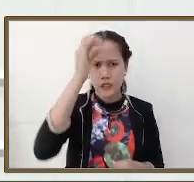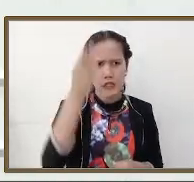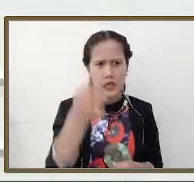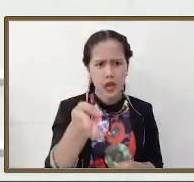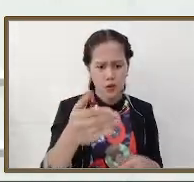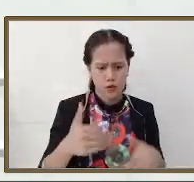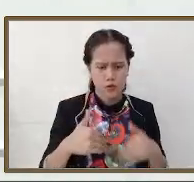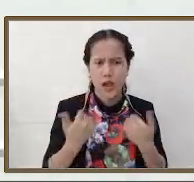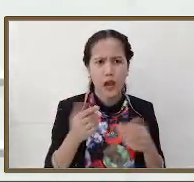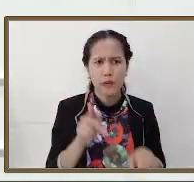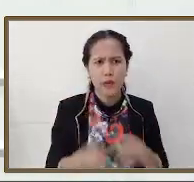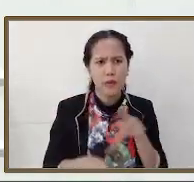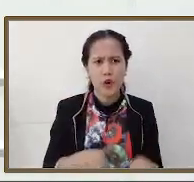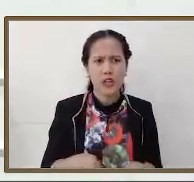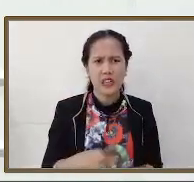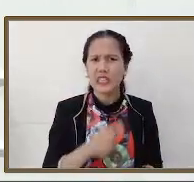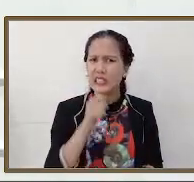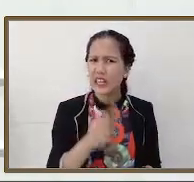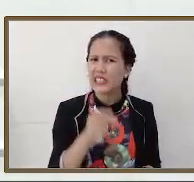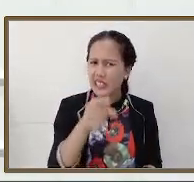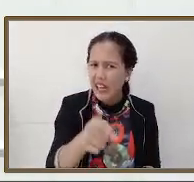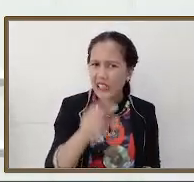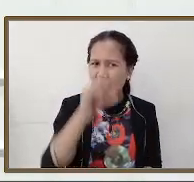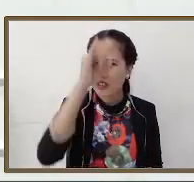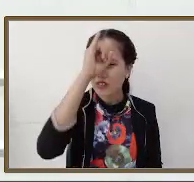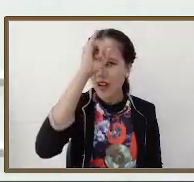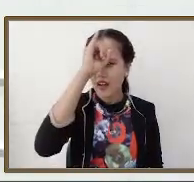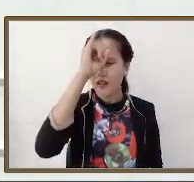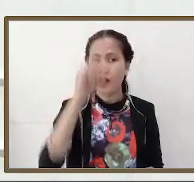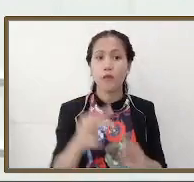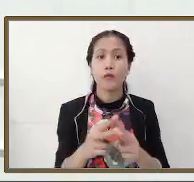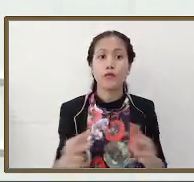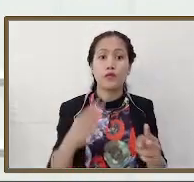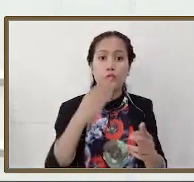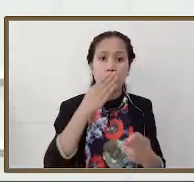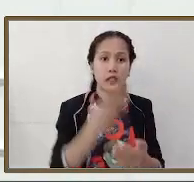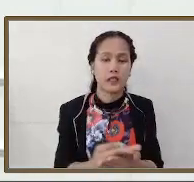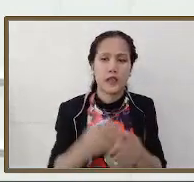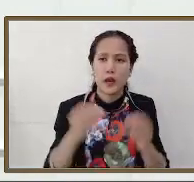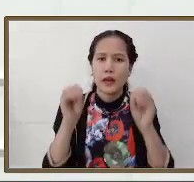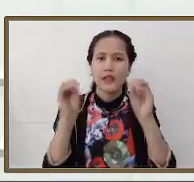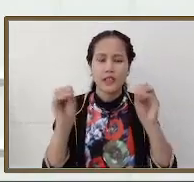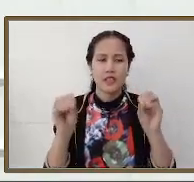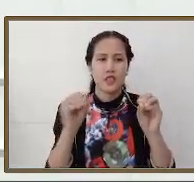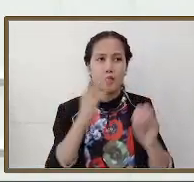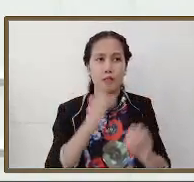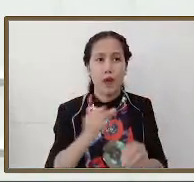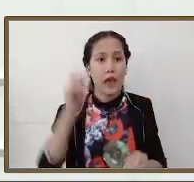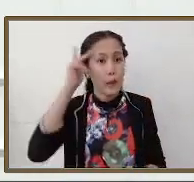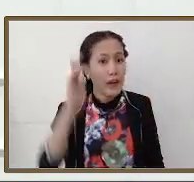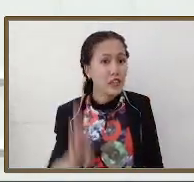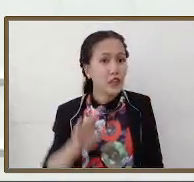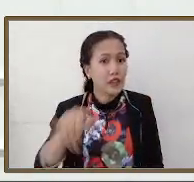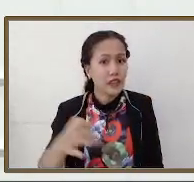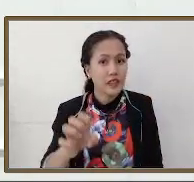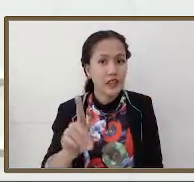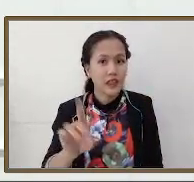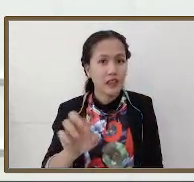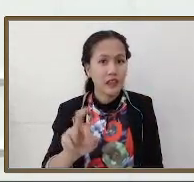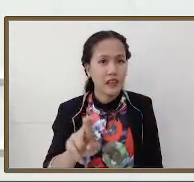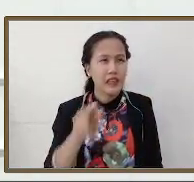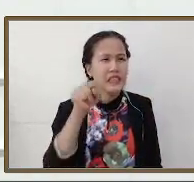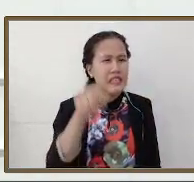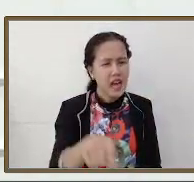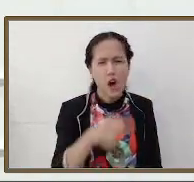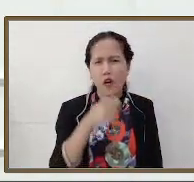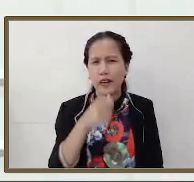not anymore ignorant. Ang ganda ng tinuro kanina ni Pastor Jeder sa Baptist Lunch, you are not anymore ignorant